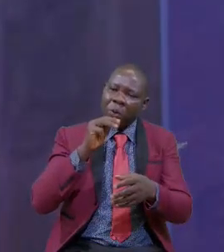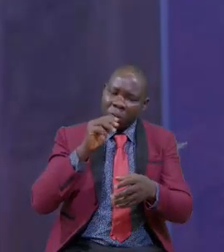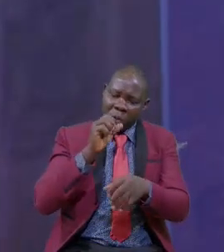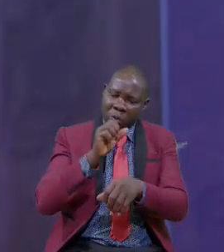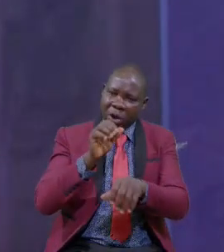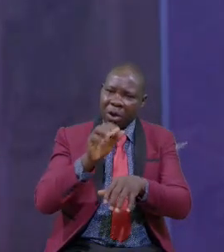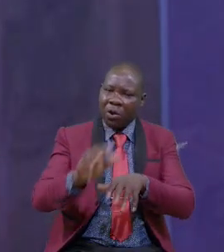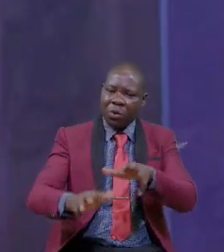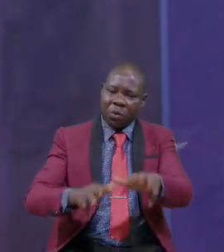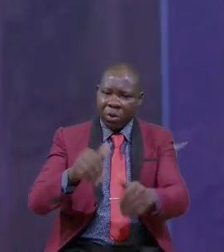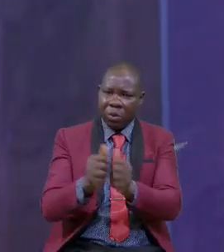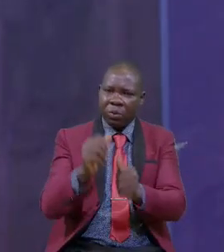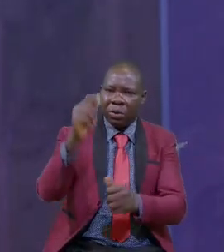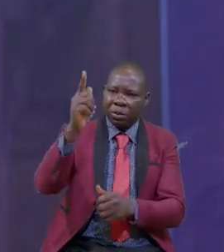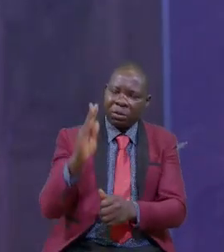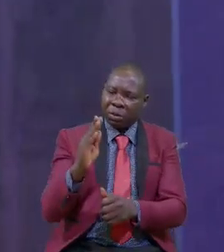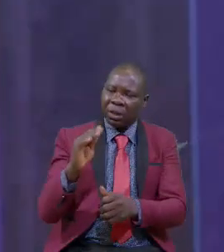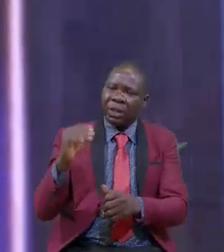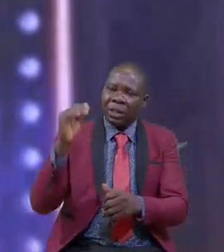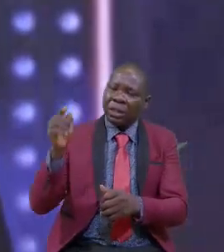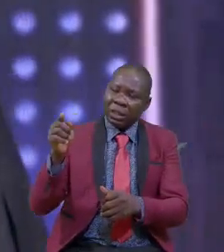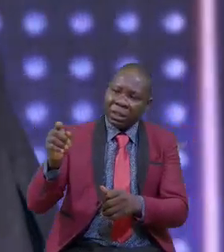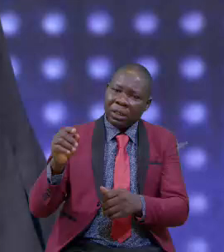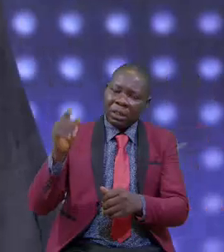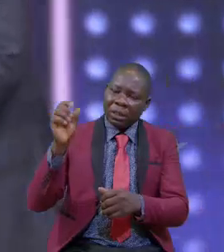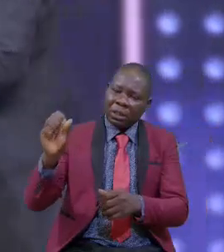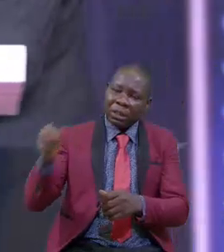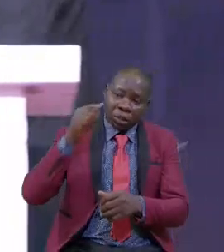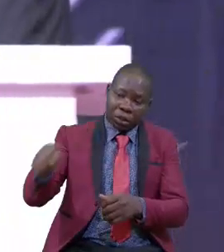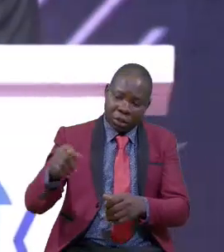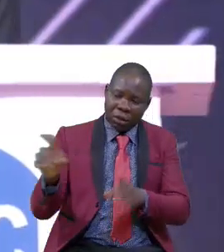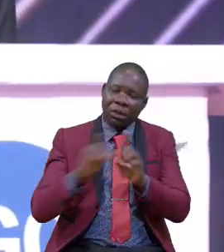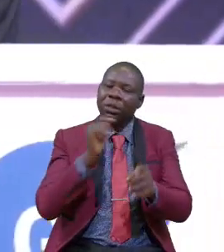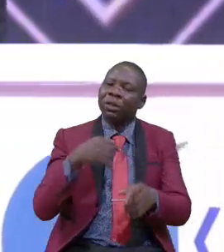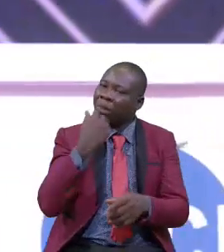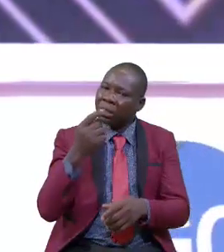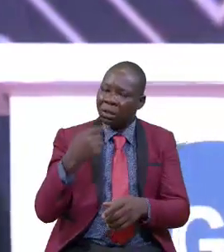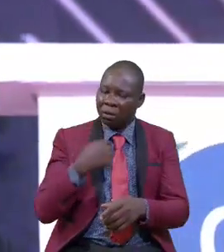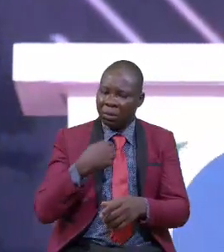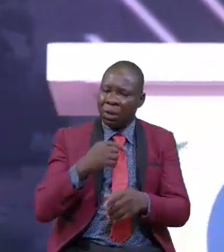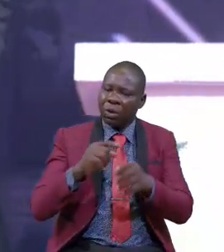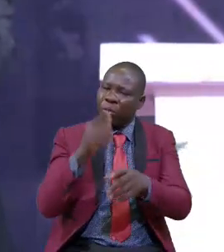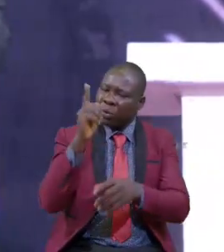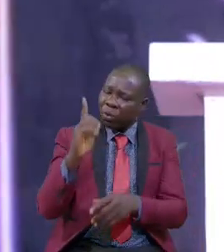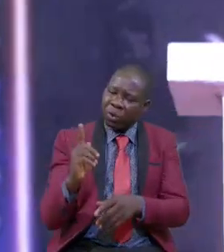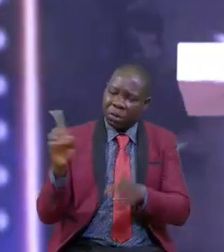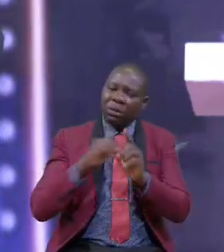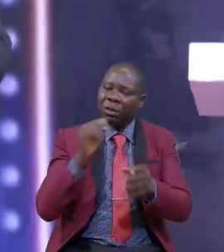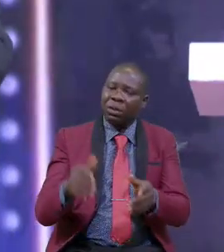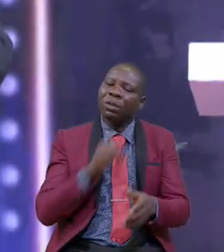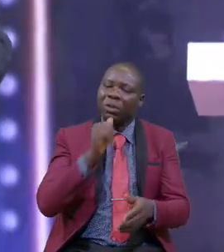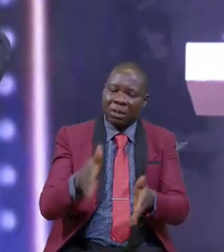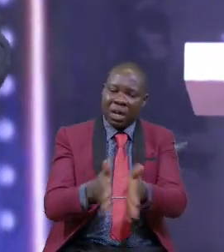to tell you. No discussion. And then she went away. And it was